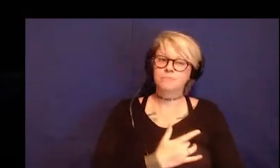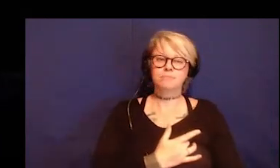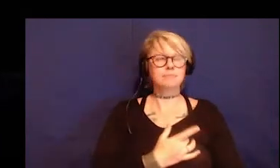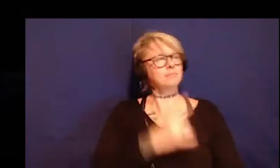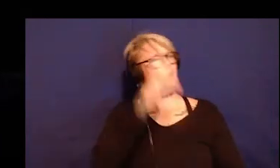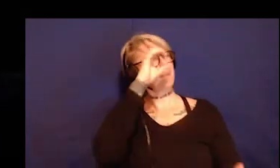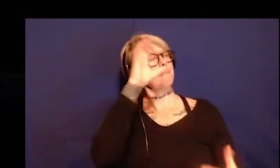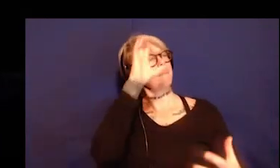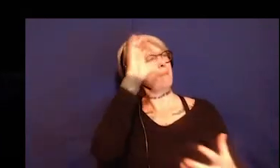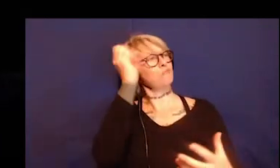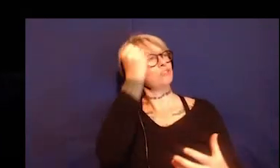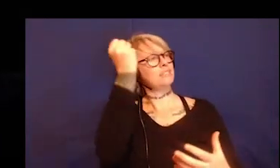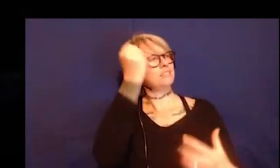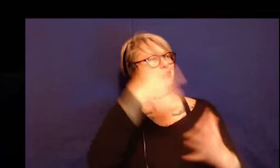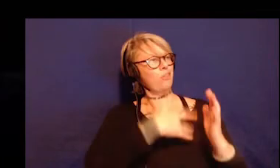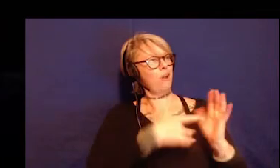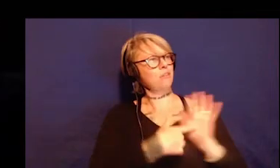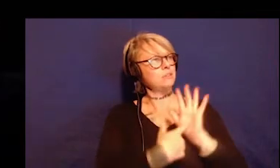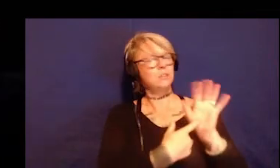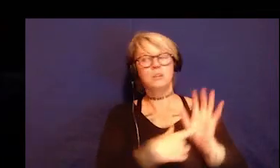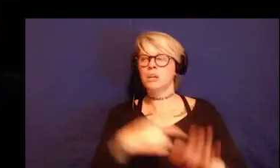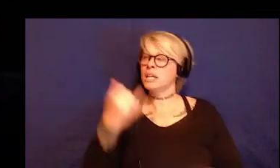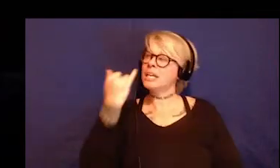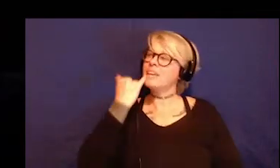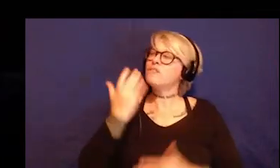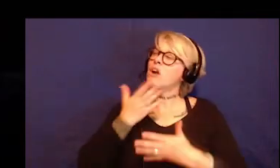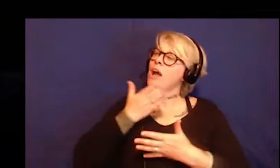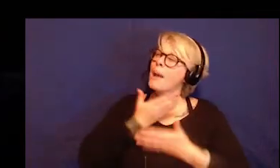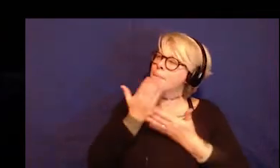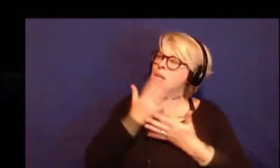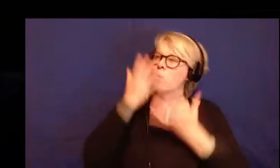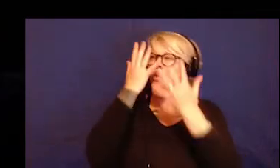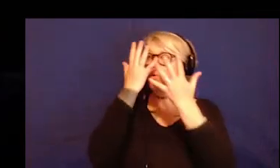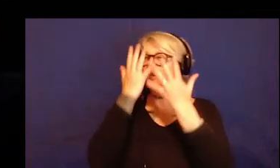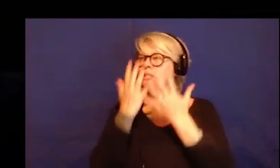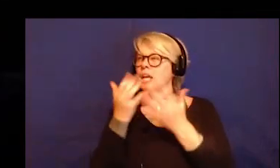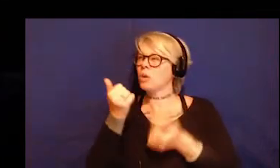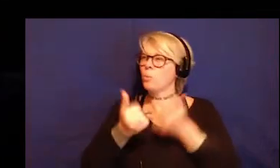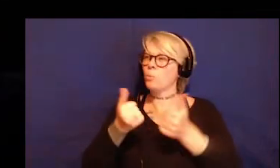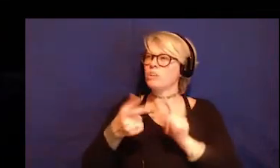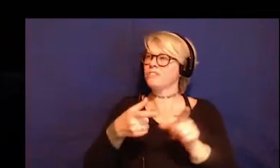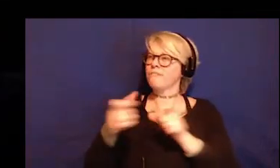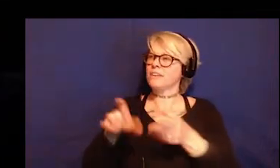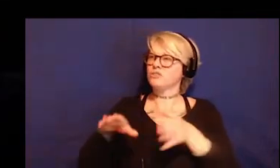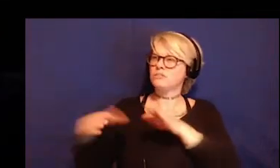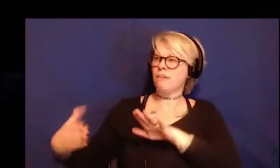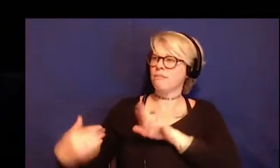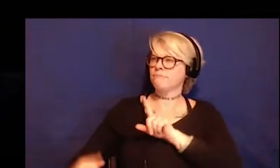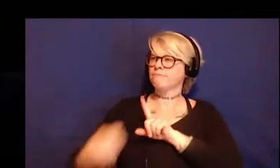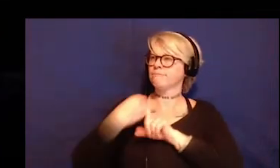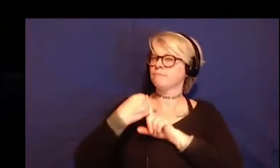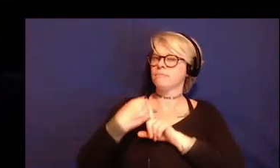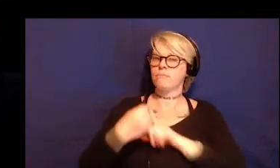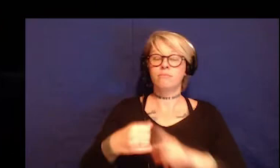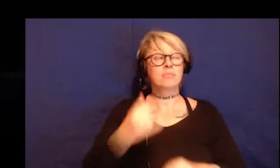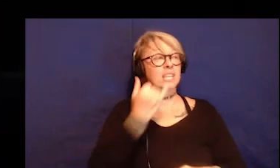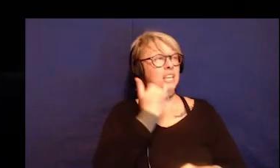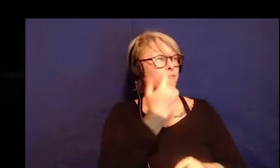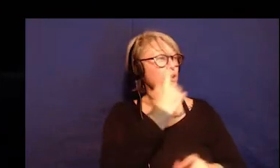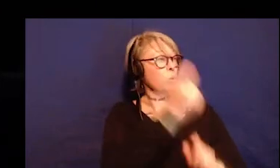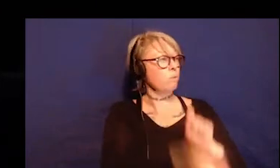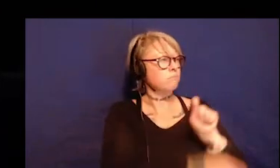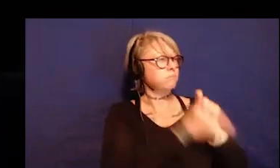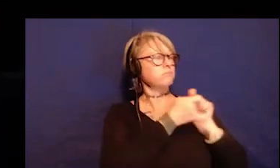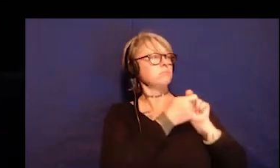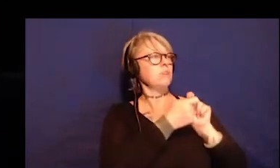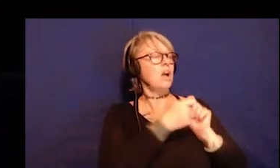show? Do you die faster when you're sad or when you're happy? If you were to betray me, I would kill myself to avoid